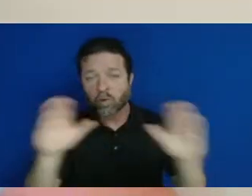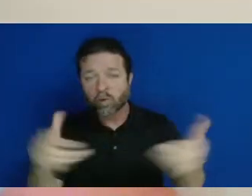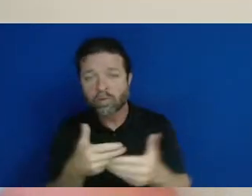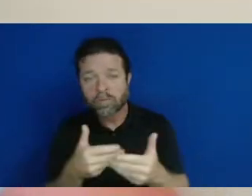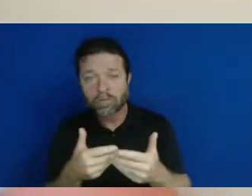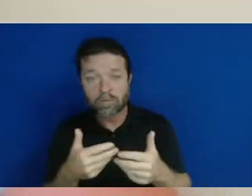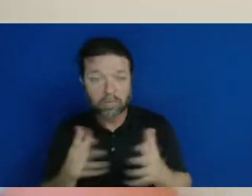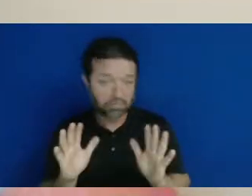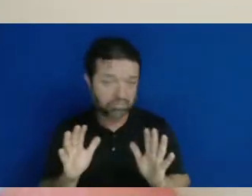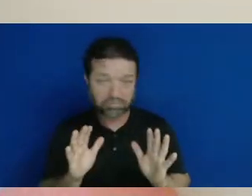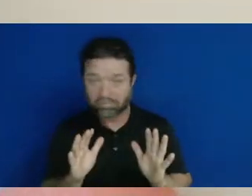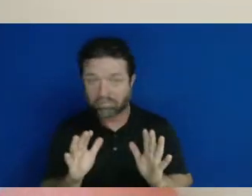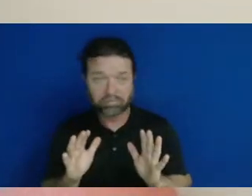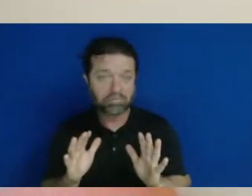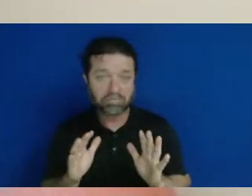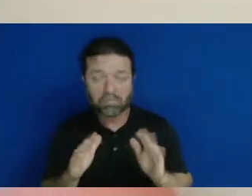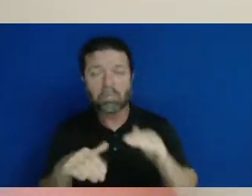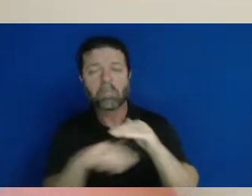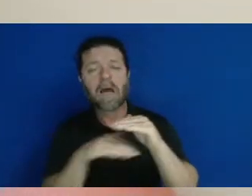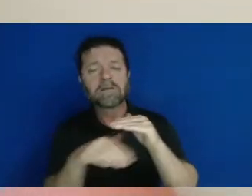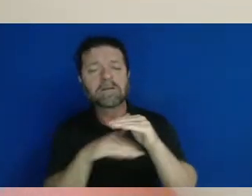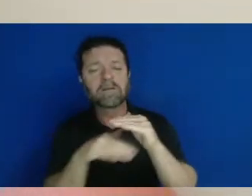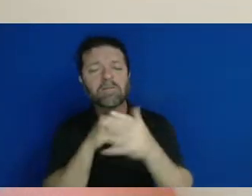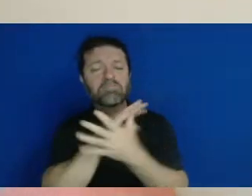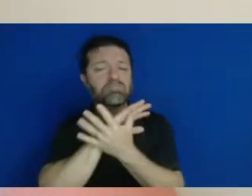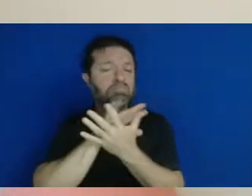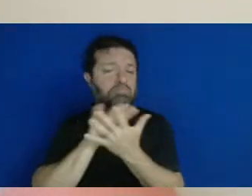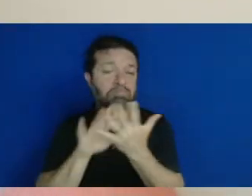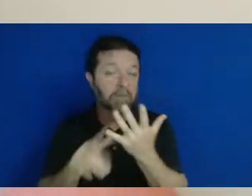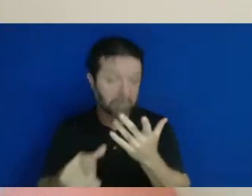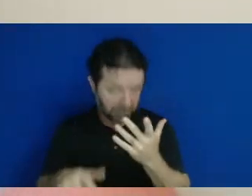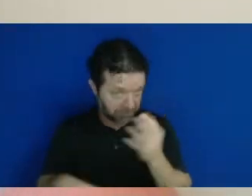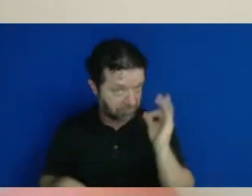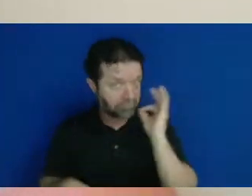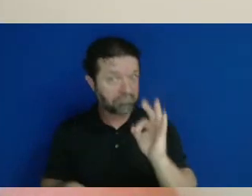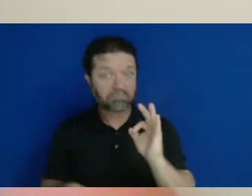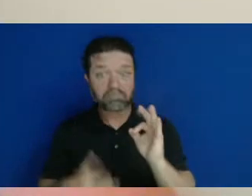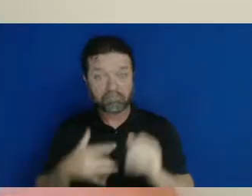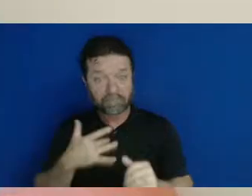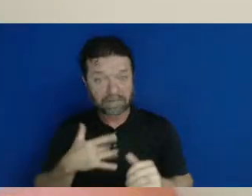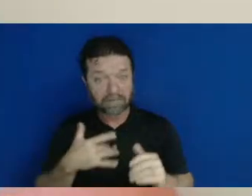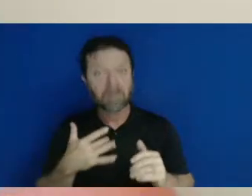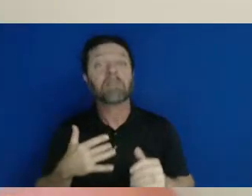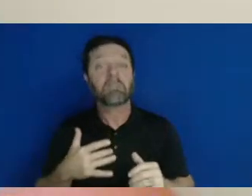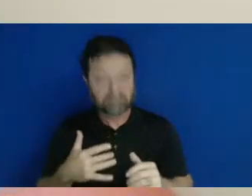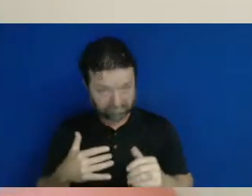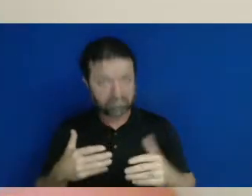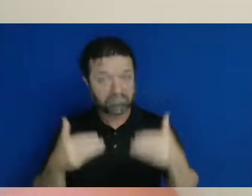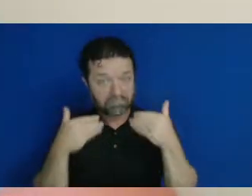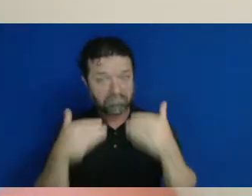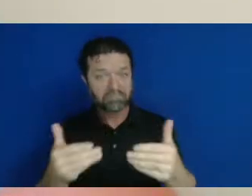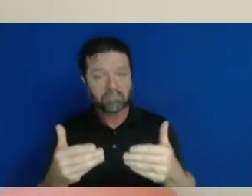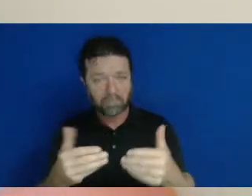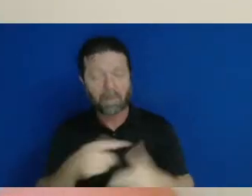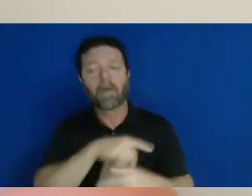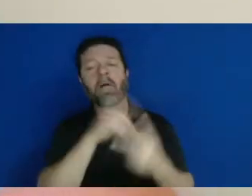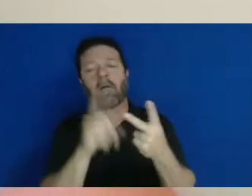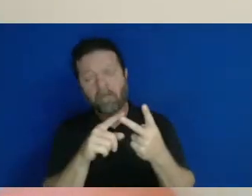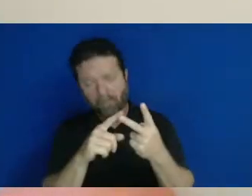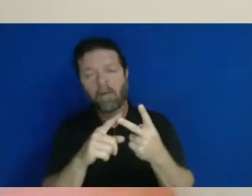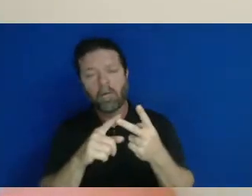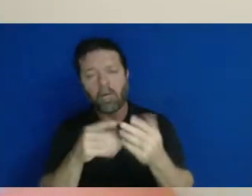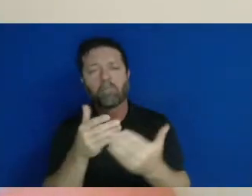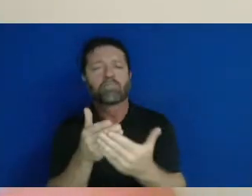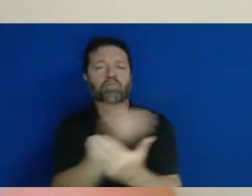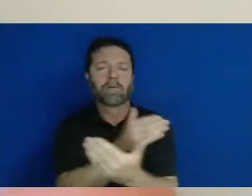information, determine if it's something that you would like to move forward with. If so, after that, we do what's called a pre-screen, where you record